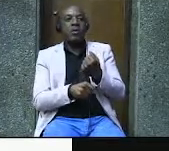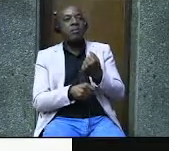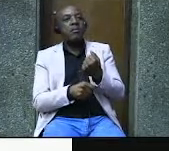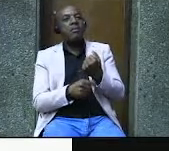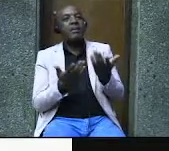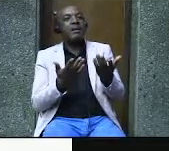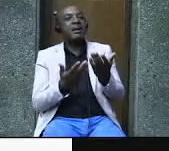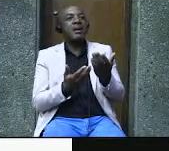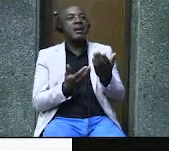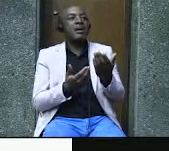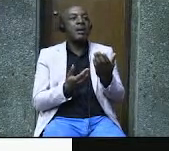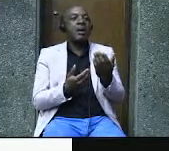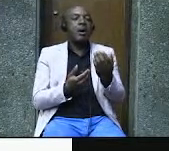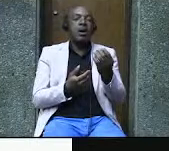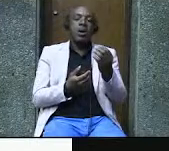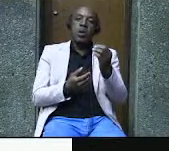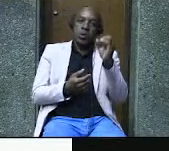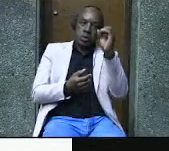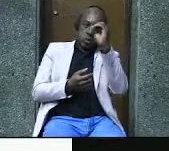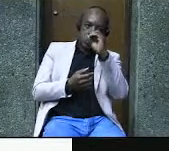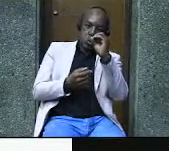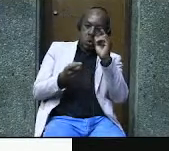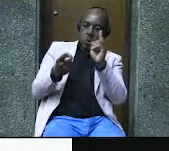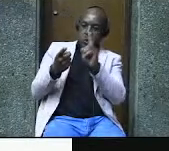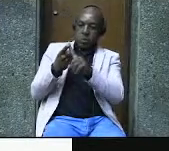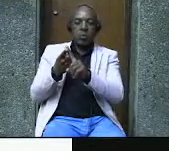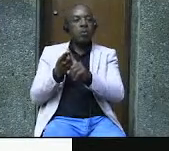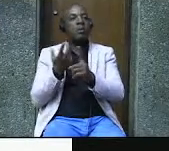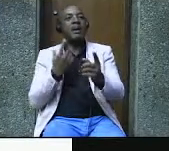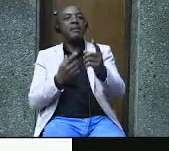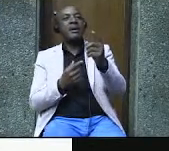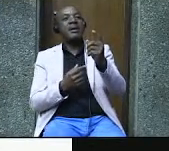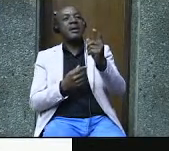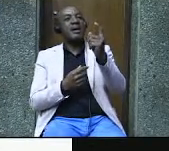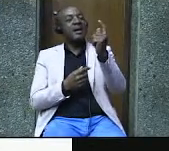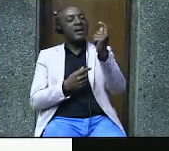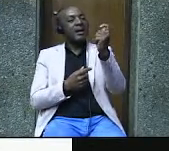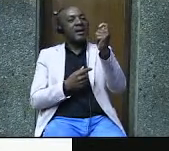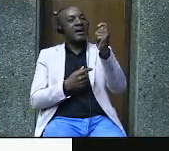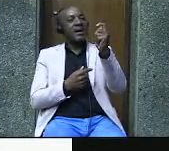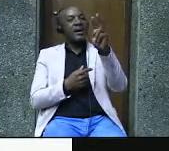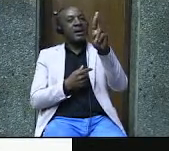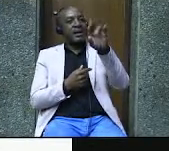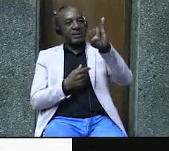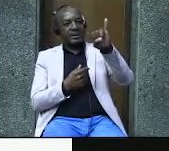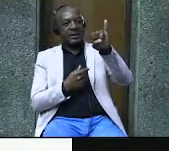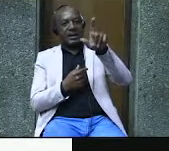to a trillion. So it's on that scale. So